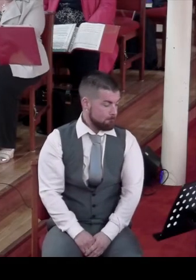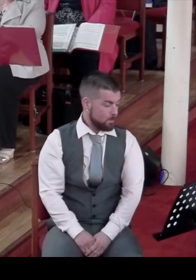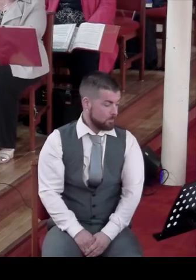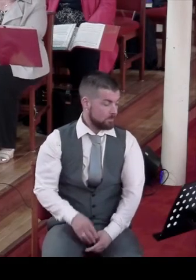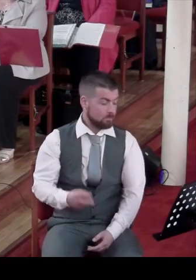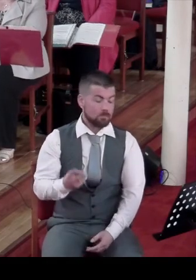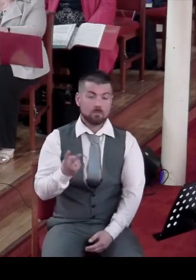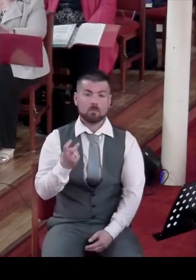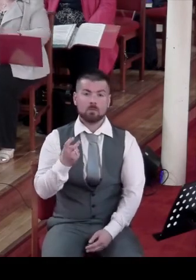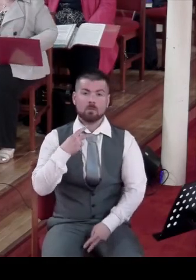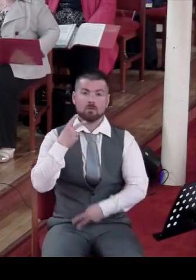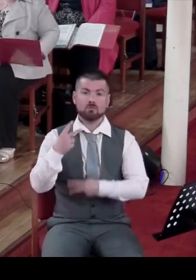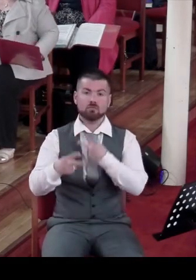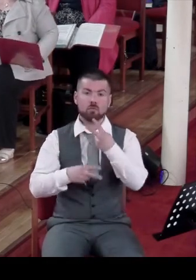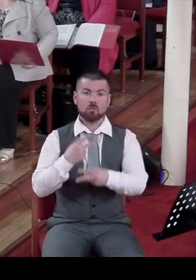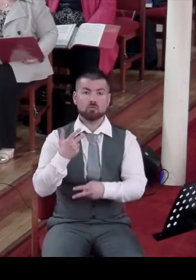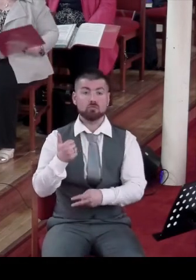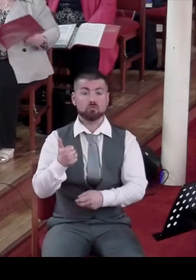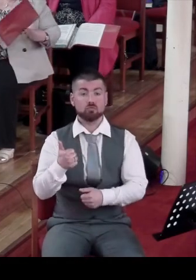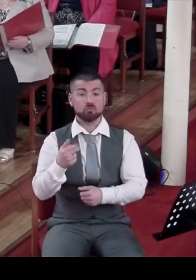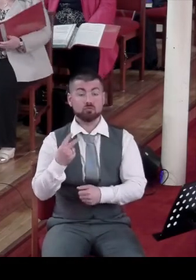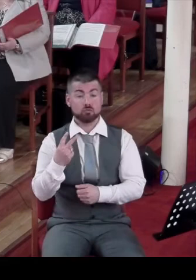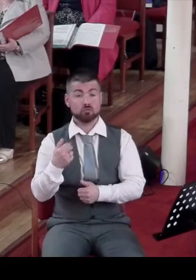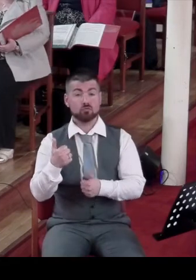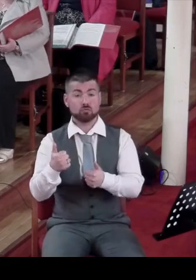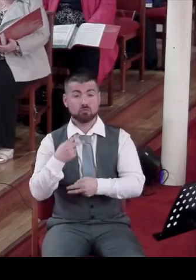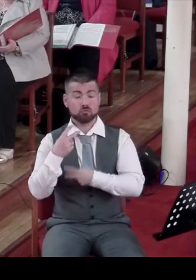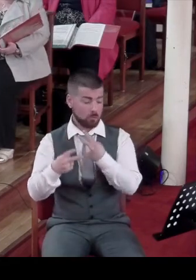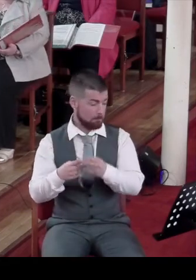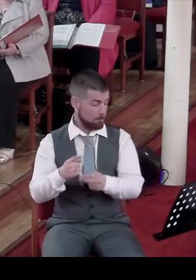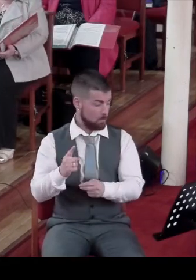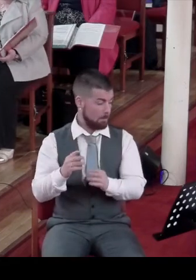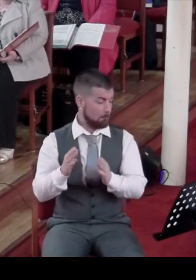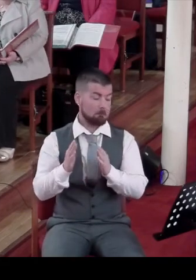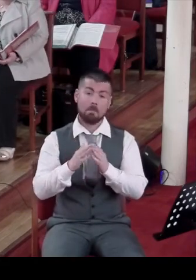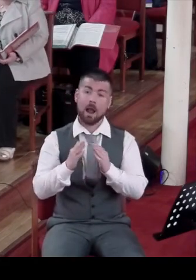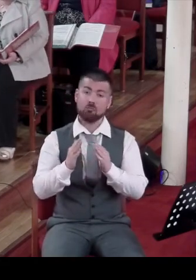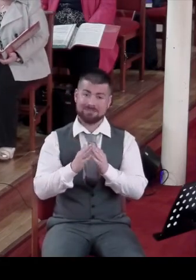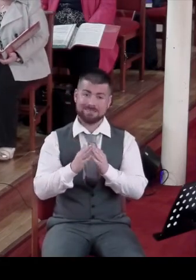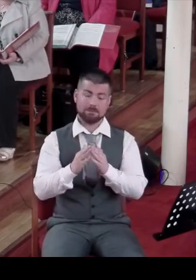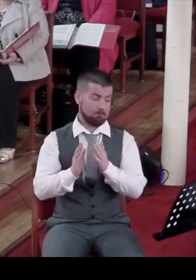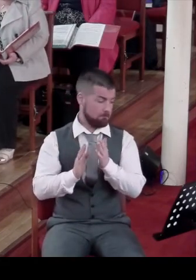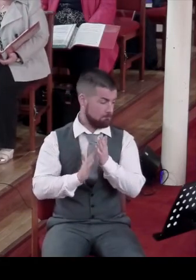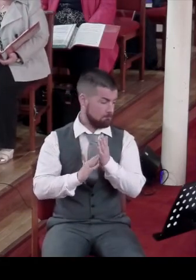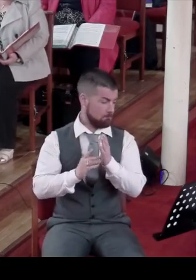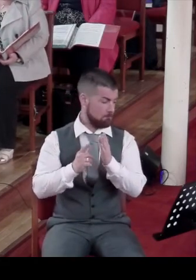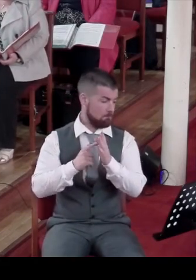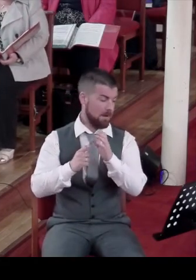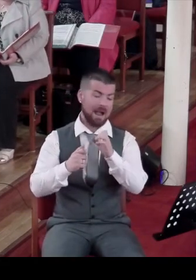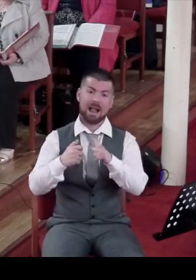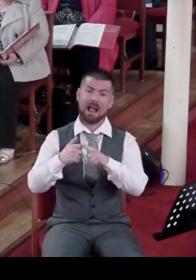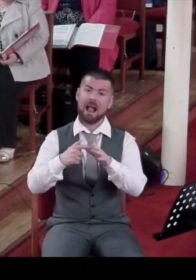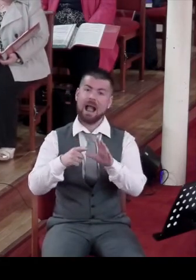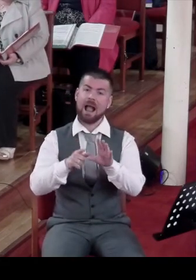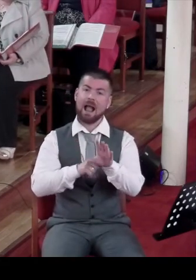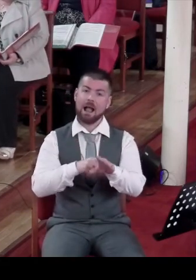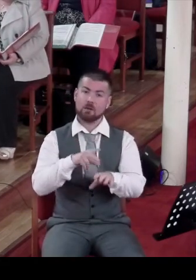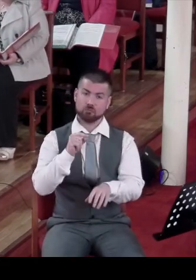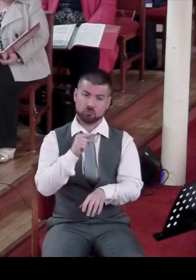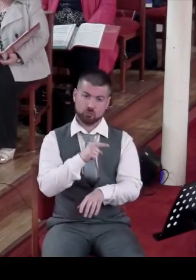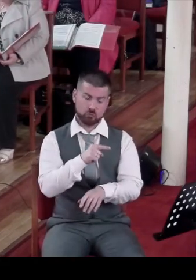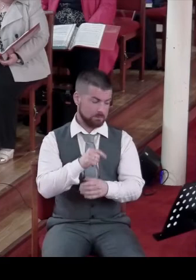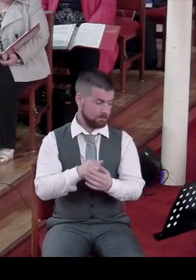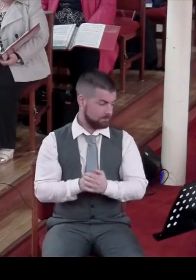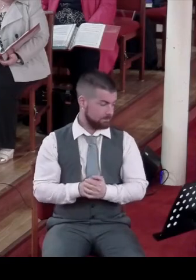Two more hymns to go, two good ones to finish with. Margaret Mackay says that this next hymn that we're going to sing